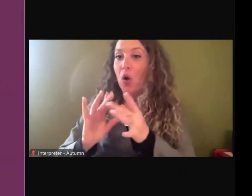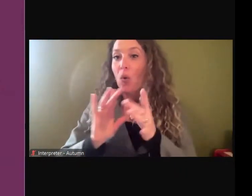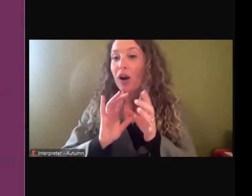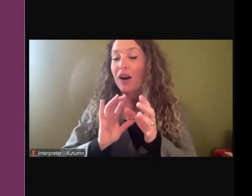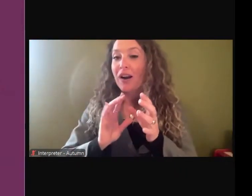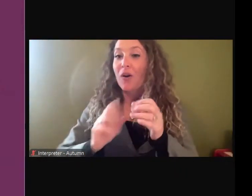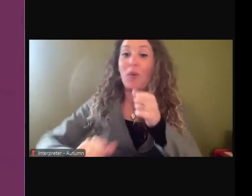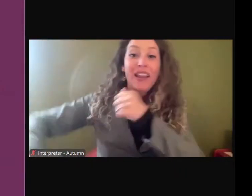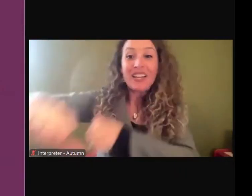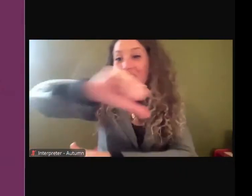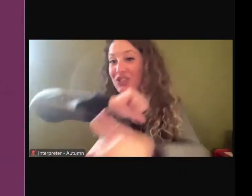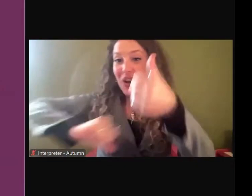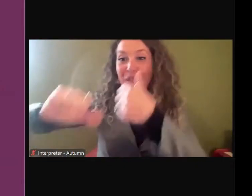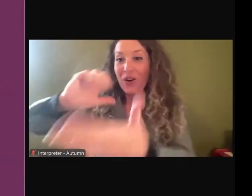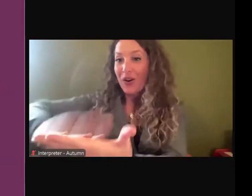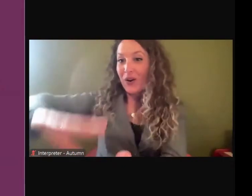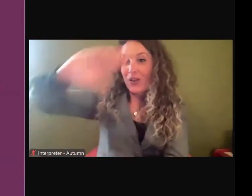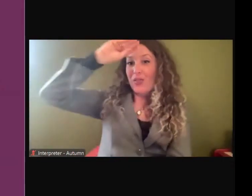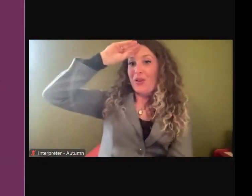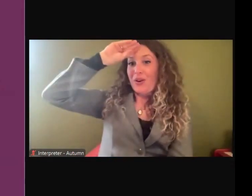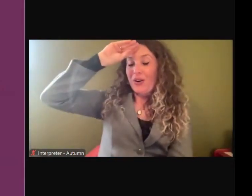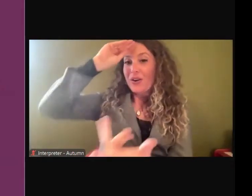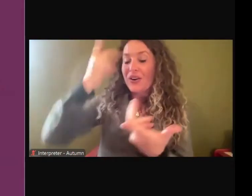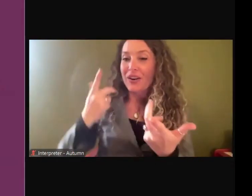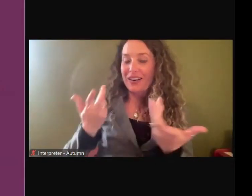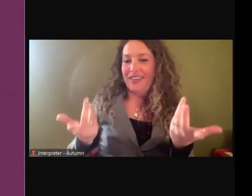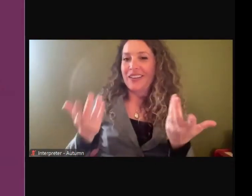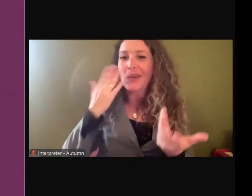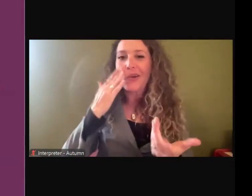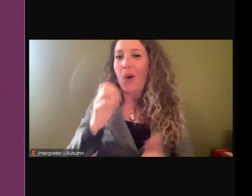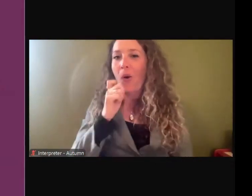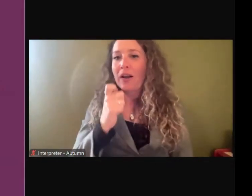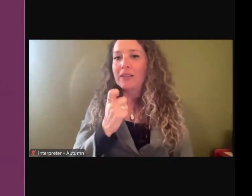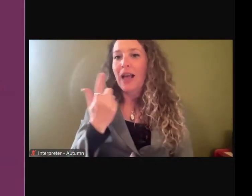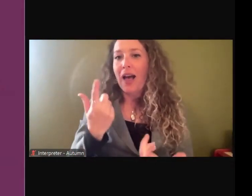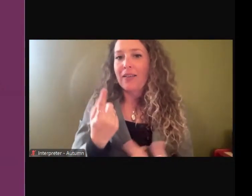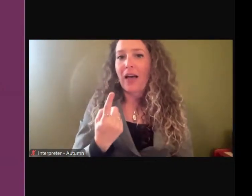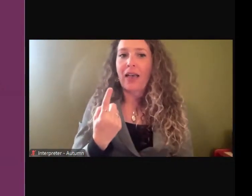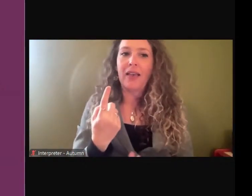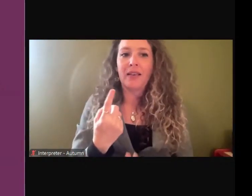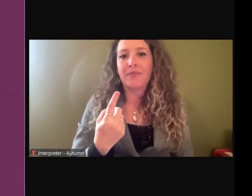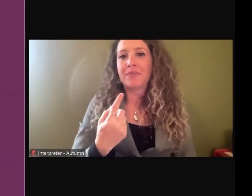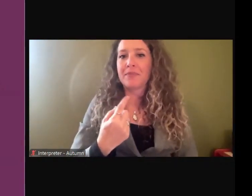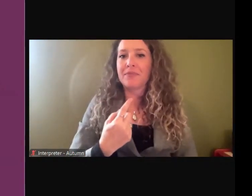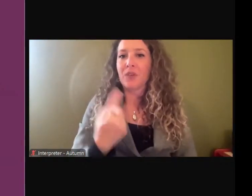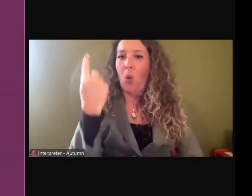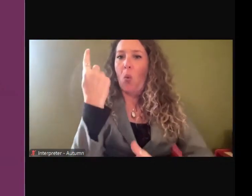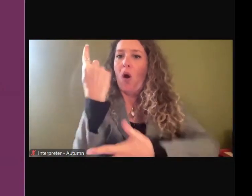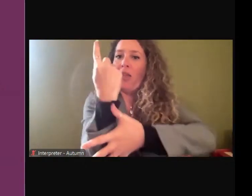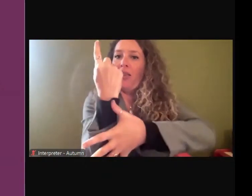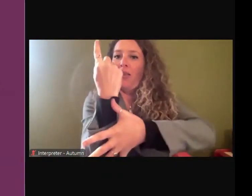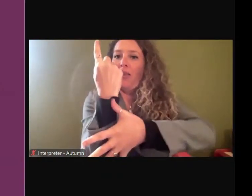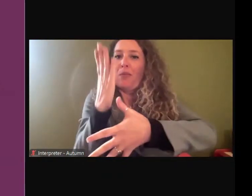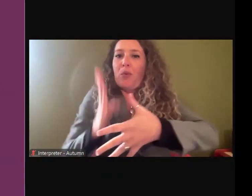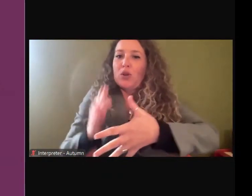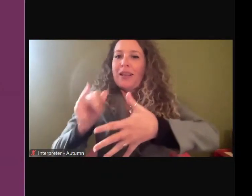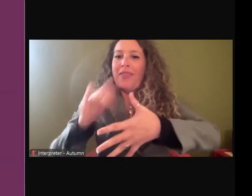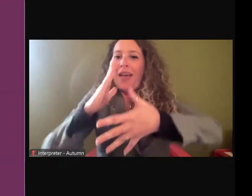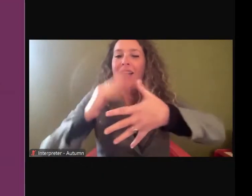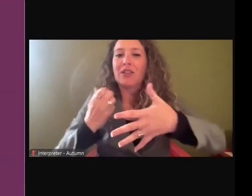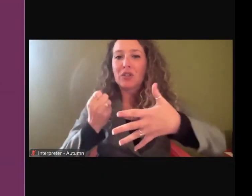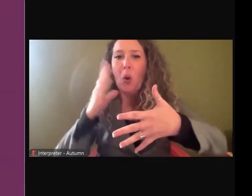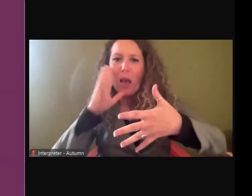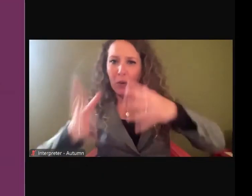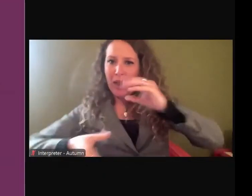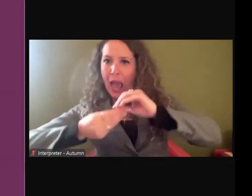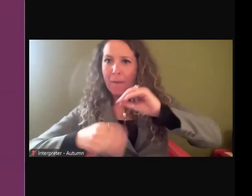each learn from each other. We don't want anybody to kind of be on their own nodule on their own. So I would add even more lines to this if I